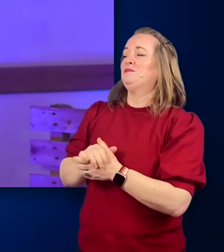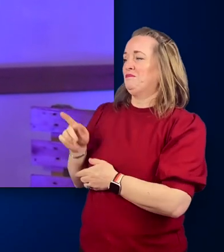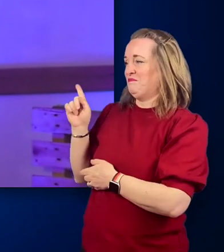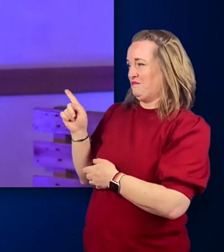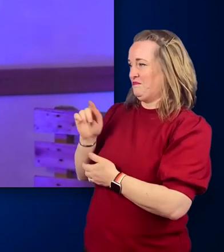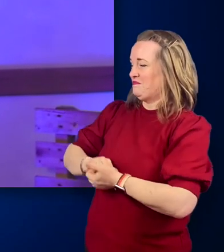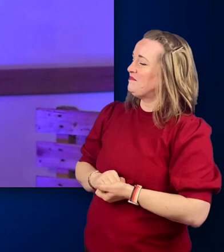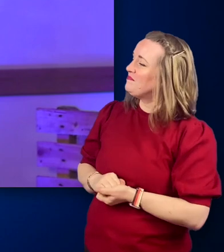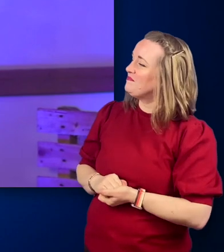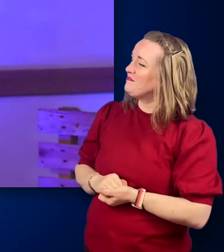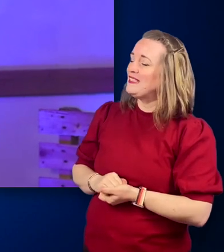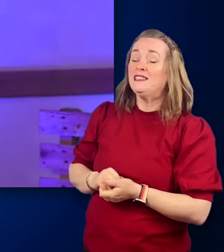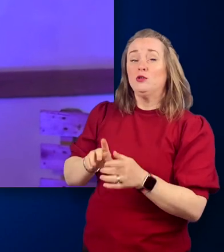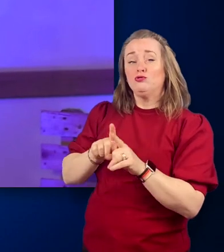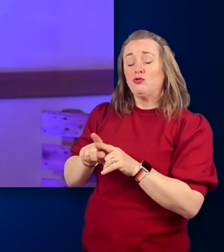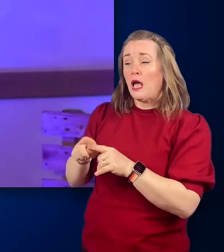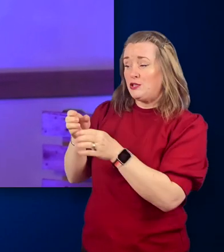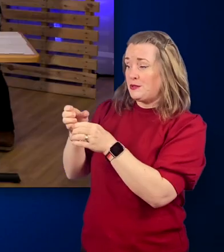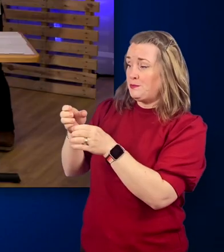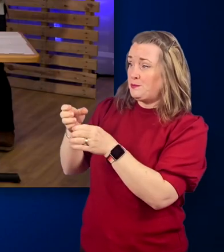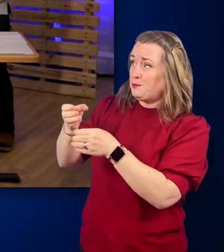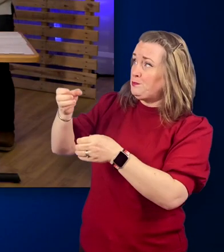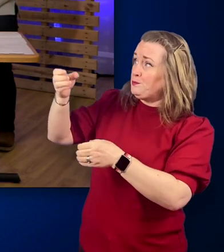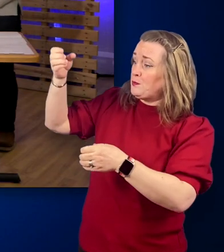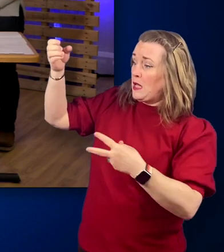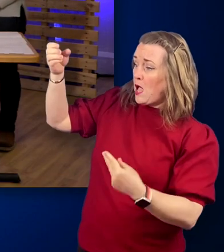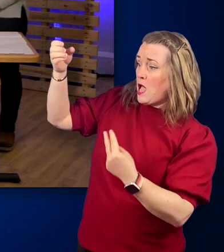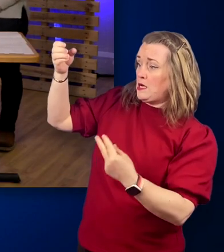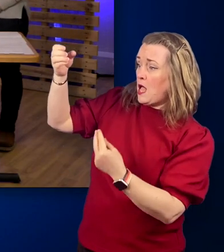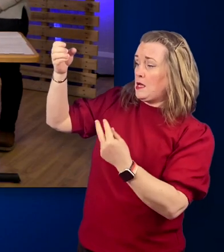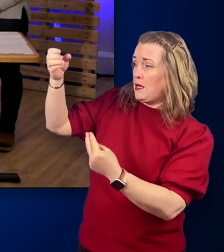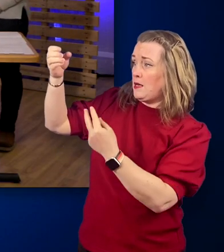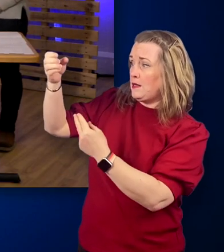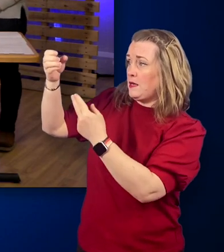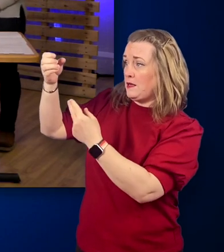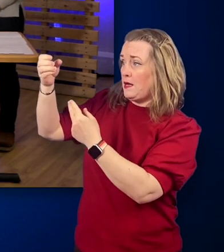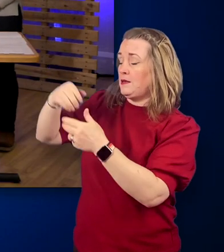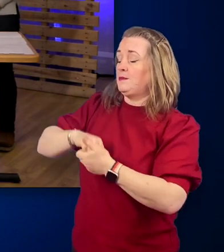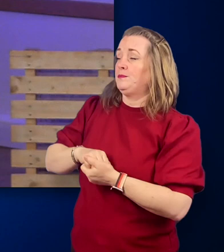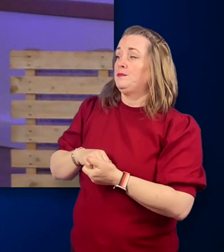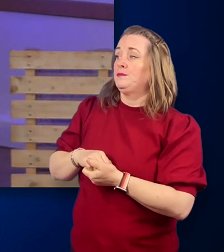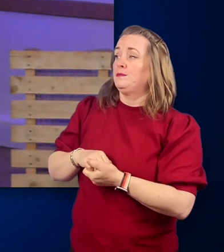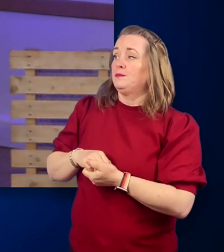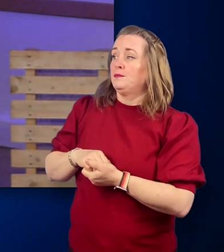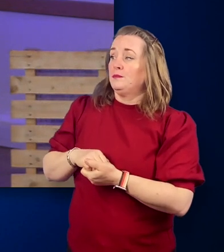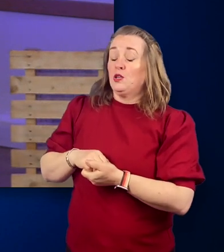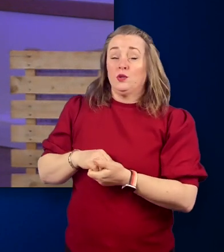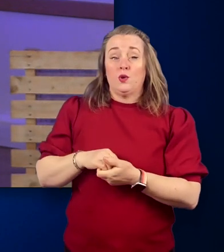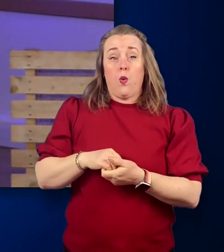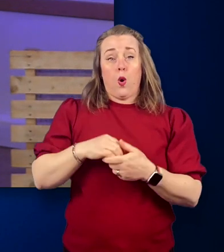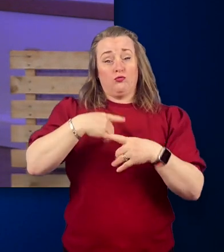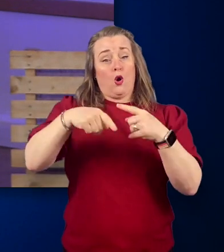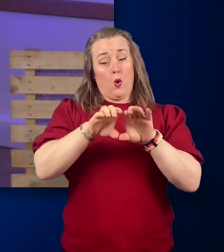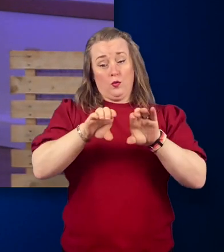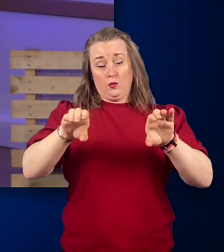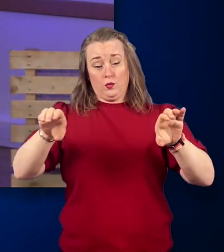that. Try and just cut down the same length, and the longer you do it, the longer your leaves will be. So it's up to you how long you want